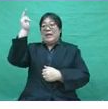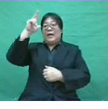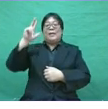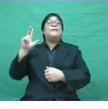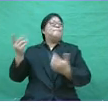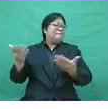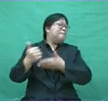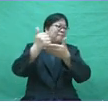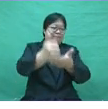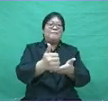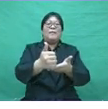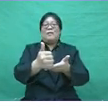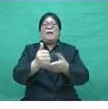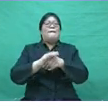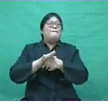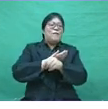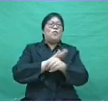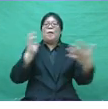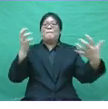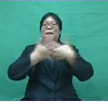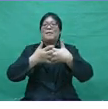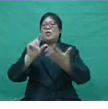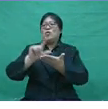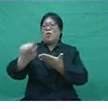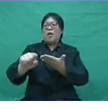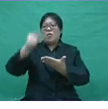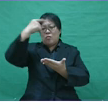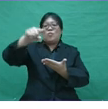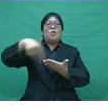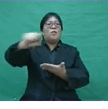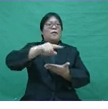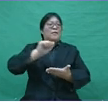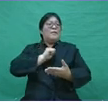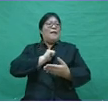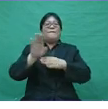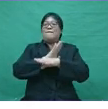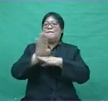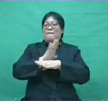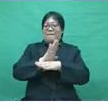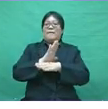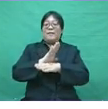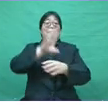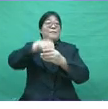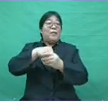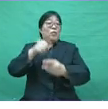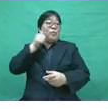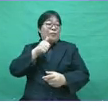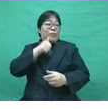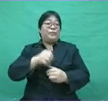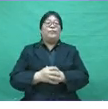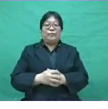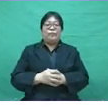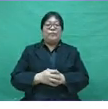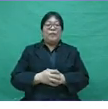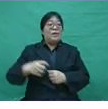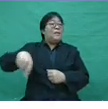by providing full or matching grants for vulnerable self-employed individuals, including women. For employees